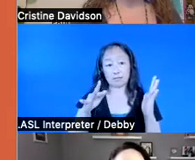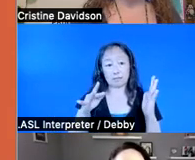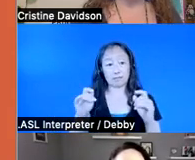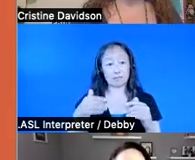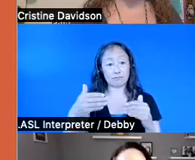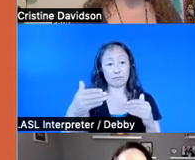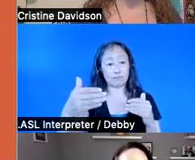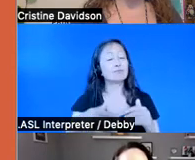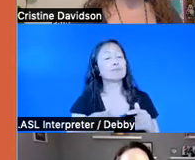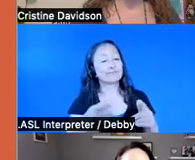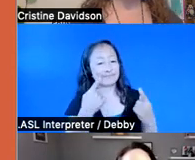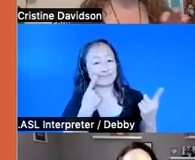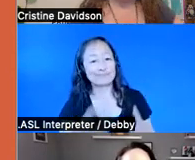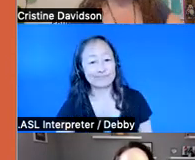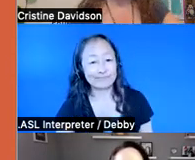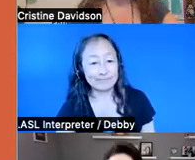click. There we go.